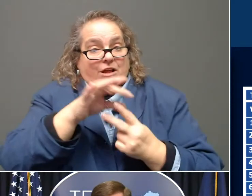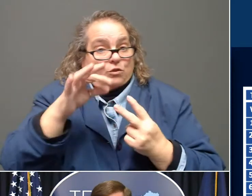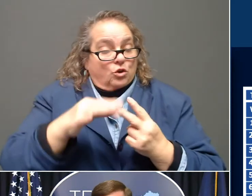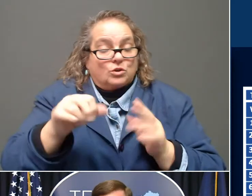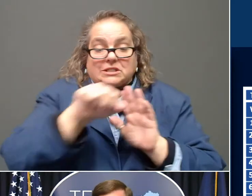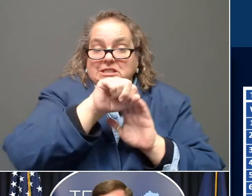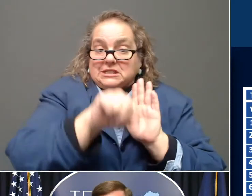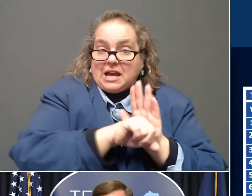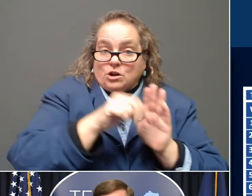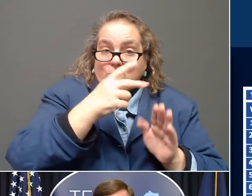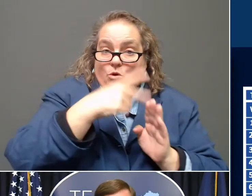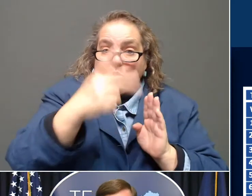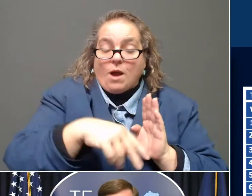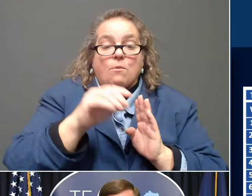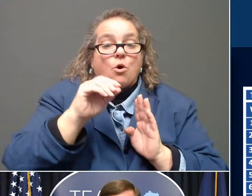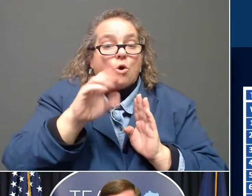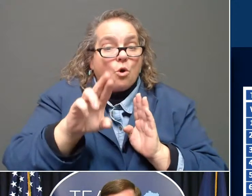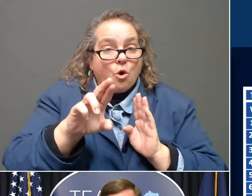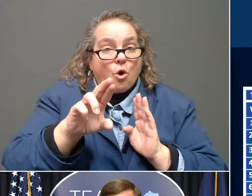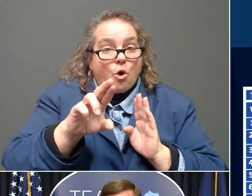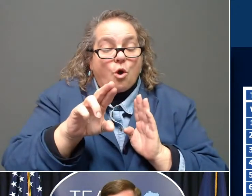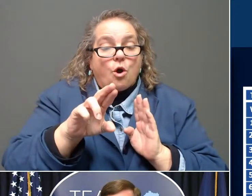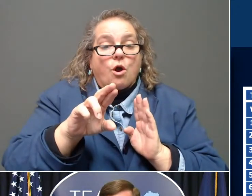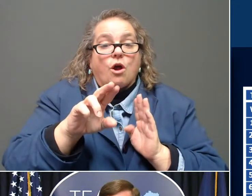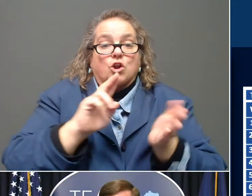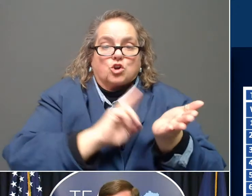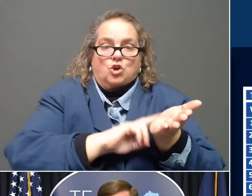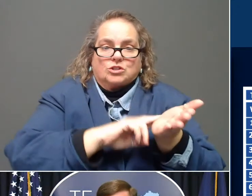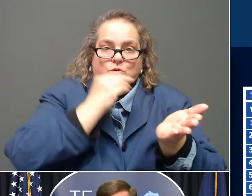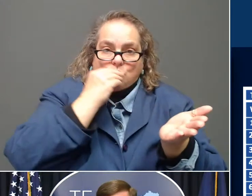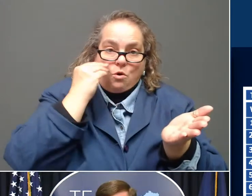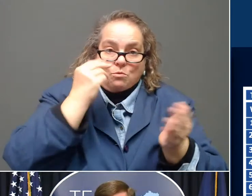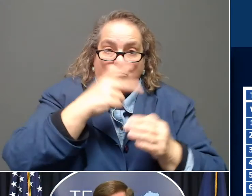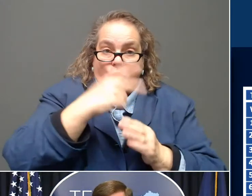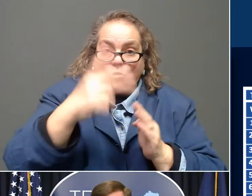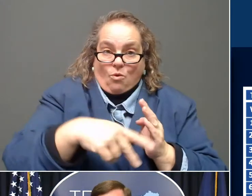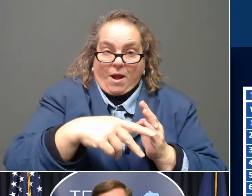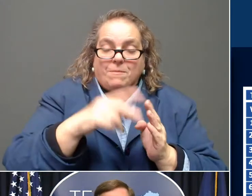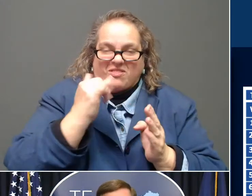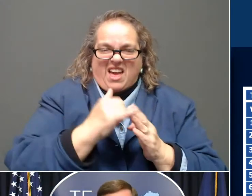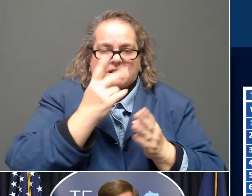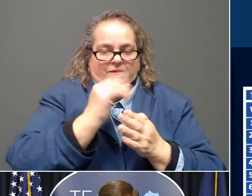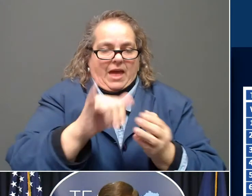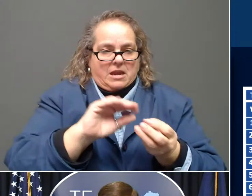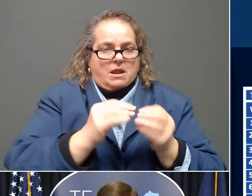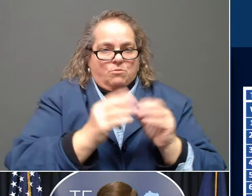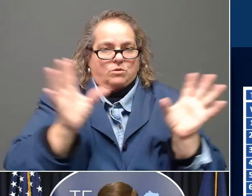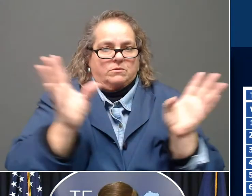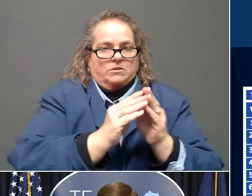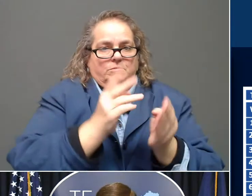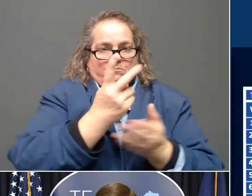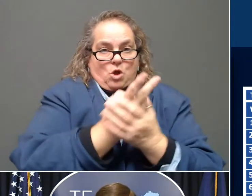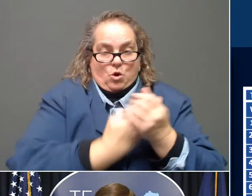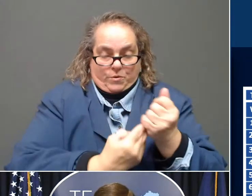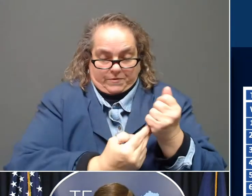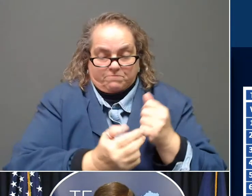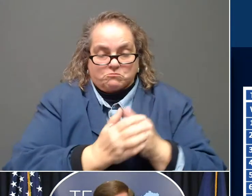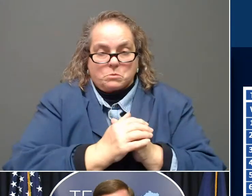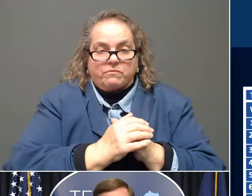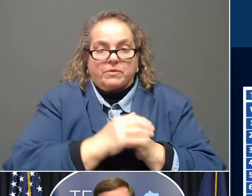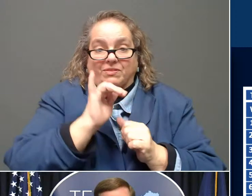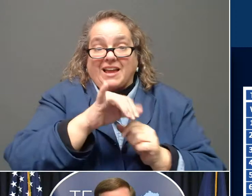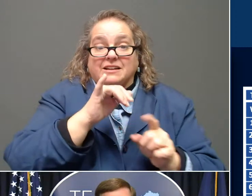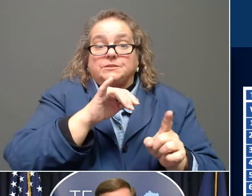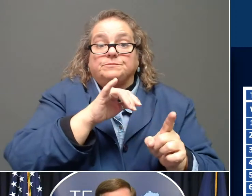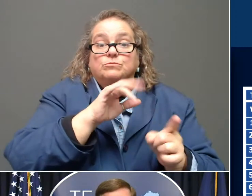capability. We're getting it out within a week. In fact, we're doing more. We're making up for some extra that we had from earlier weeks as we ramped